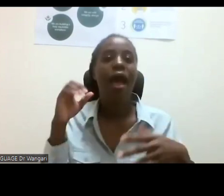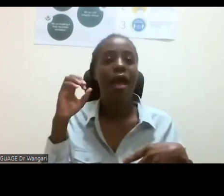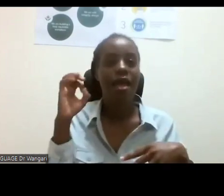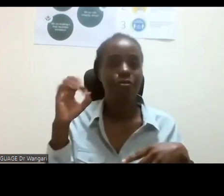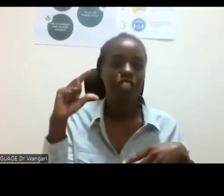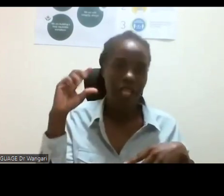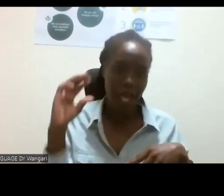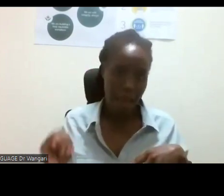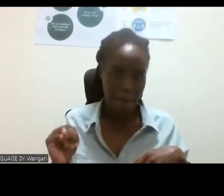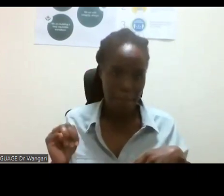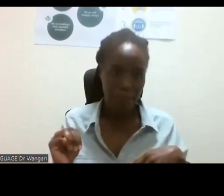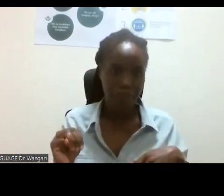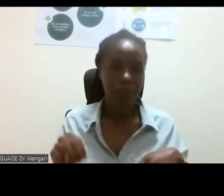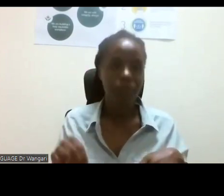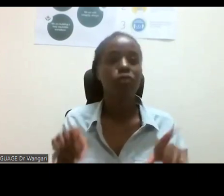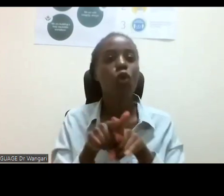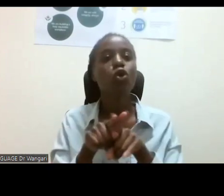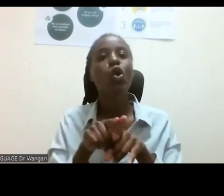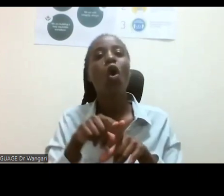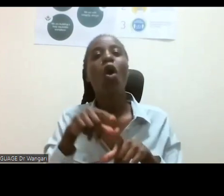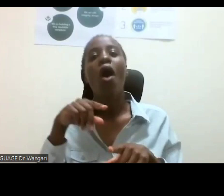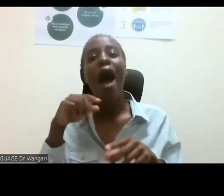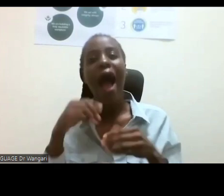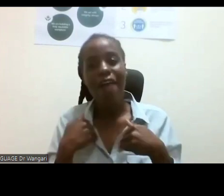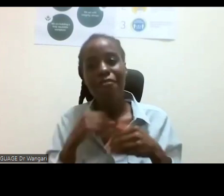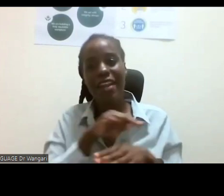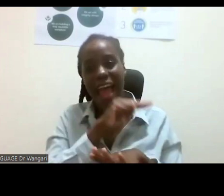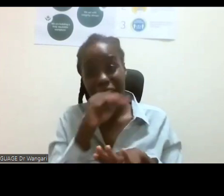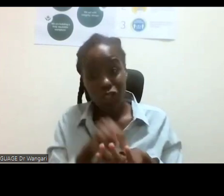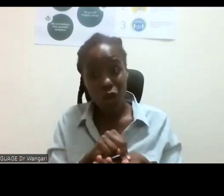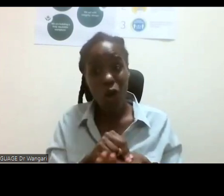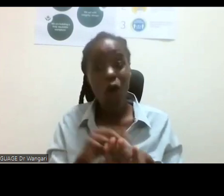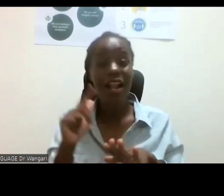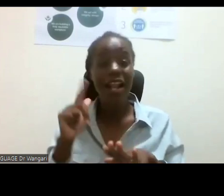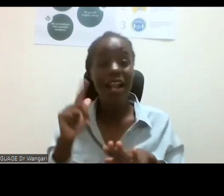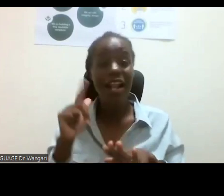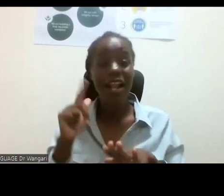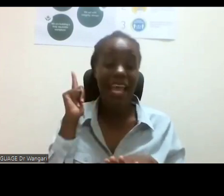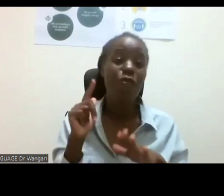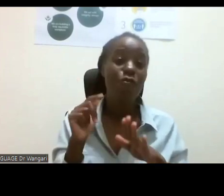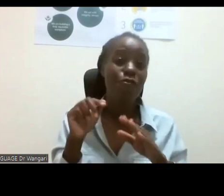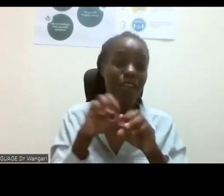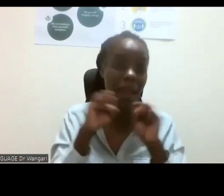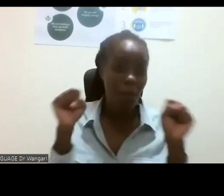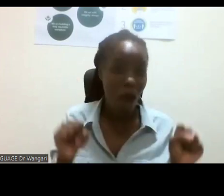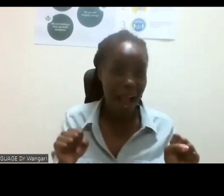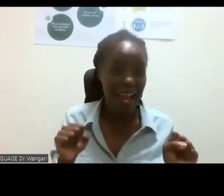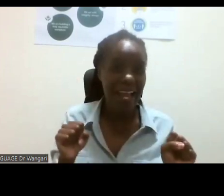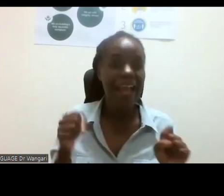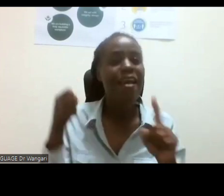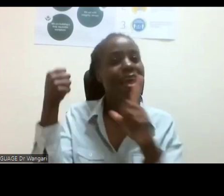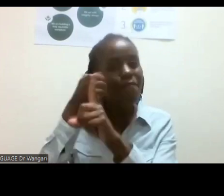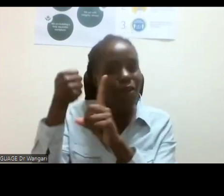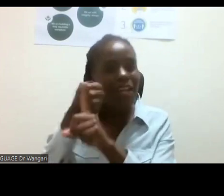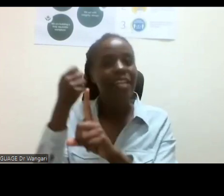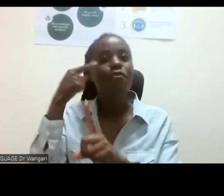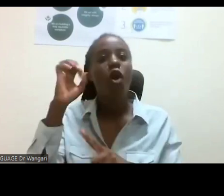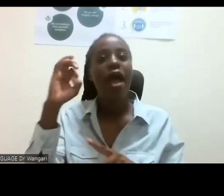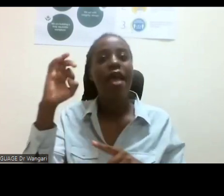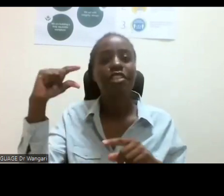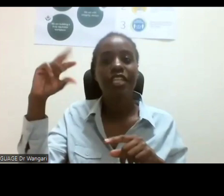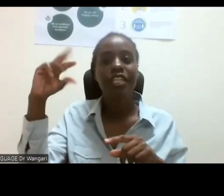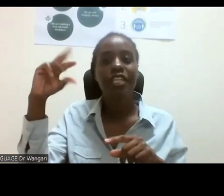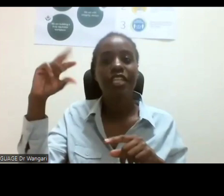the National Legal Framework, Policies on Eradication of Medicalized FGM, which advocates for eliminating FGM and its